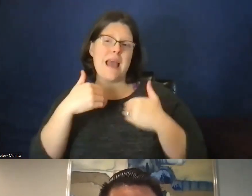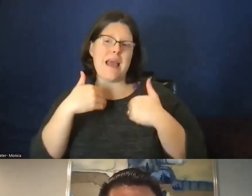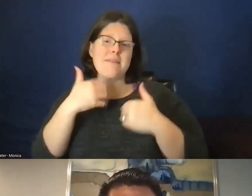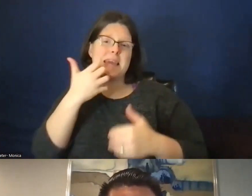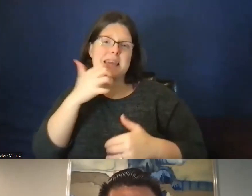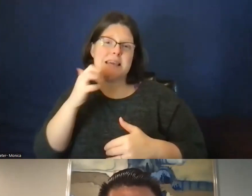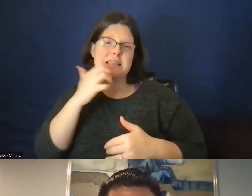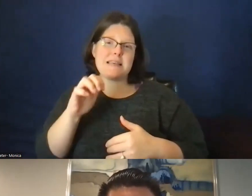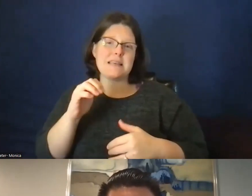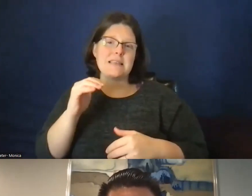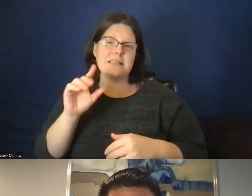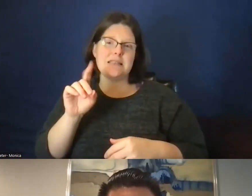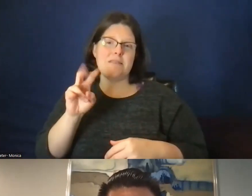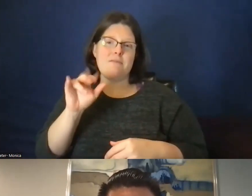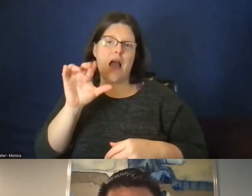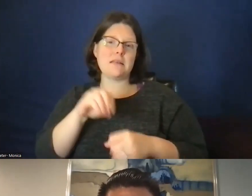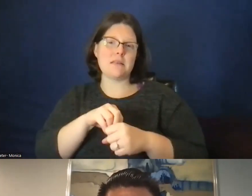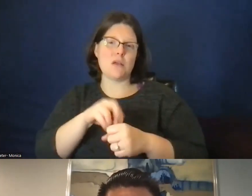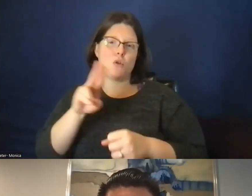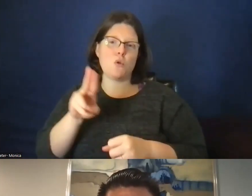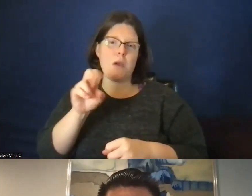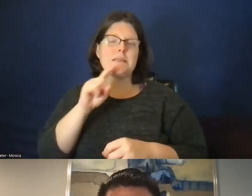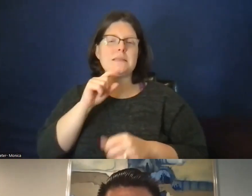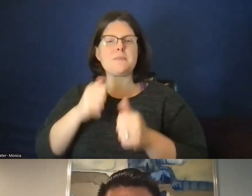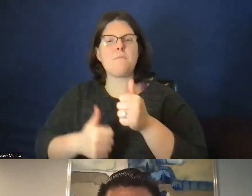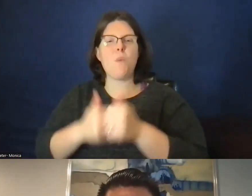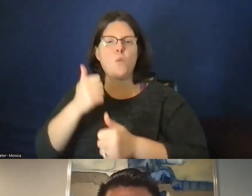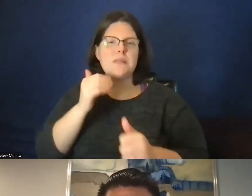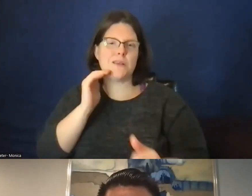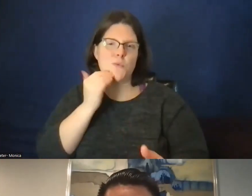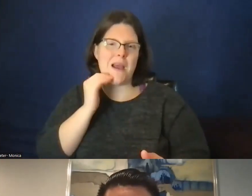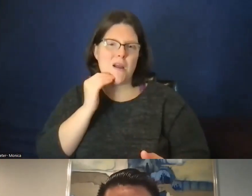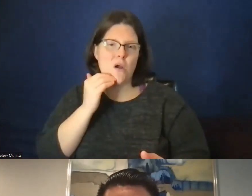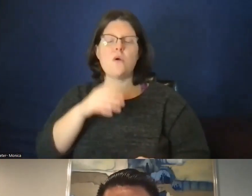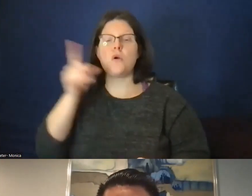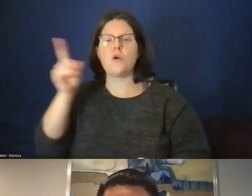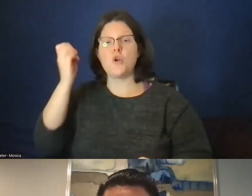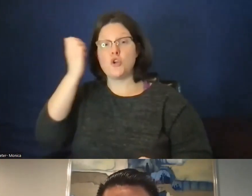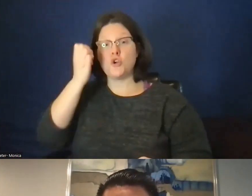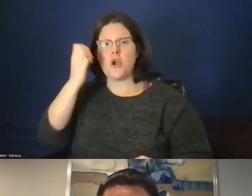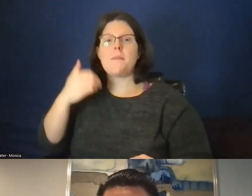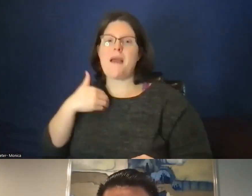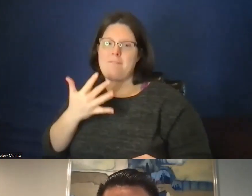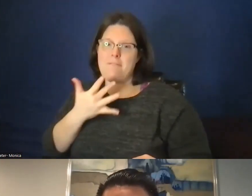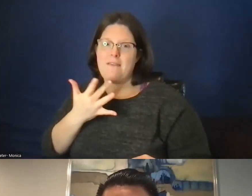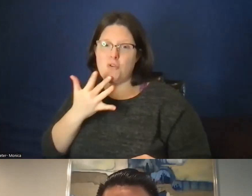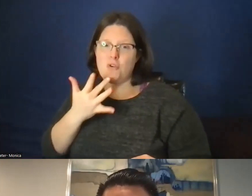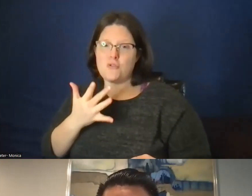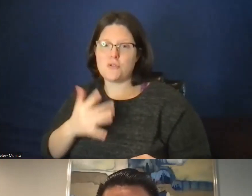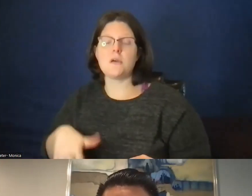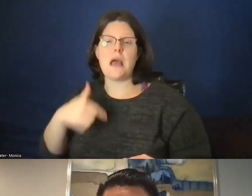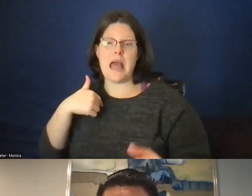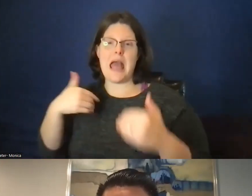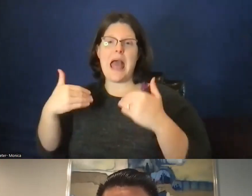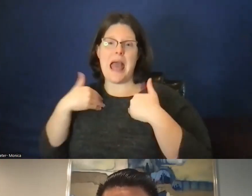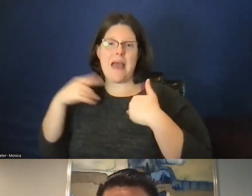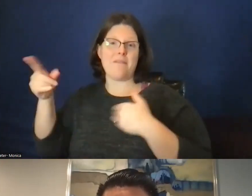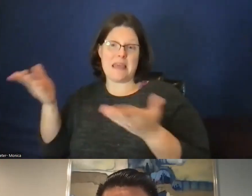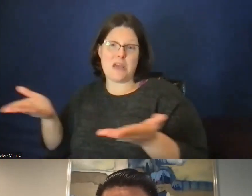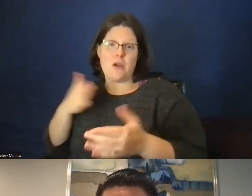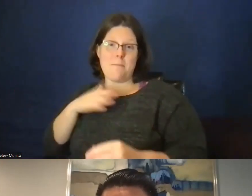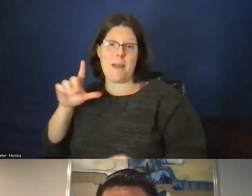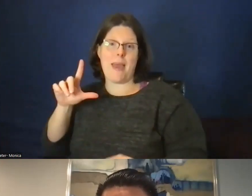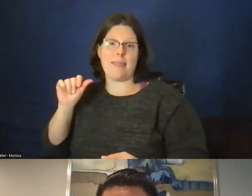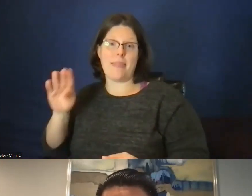and IQOS in US is mainly tobacco, but in Europe is flavors. I do have those in my lab, all